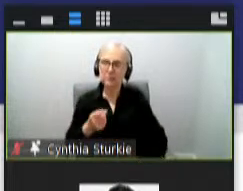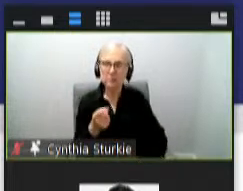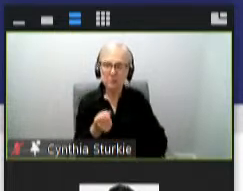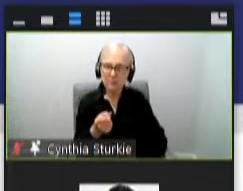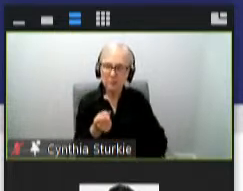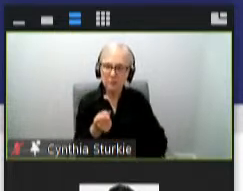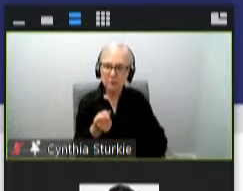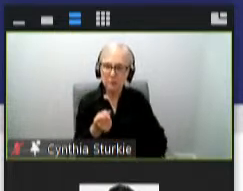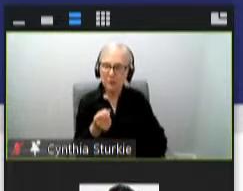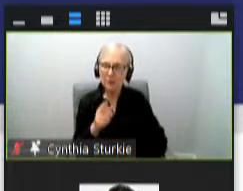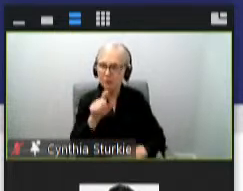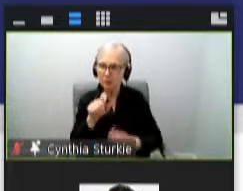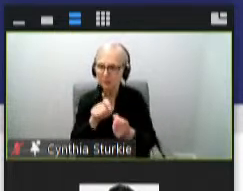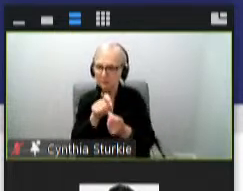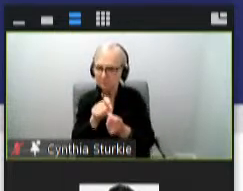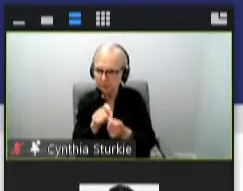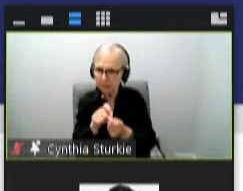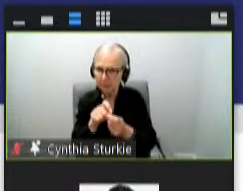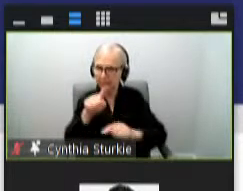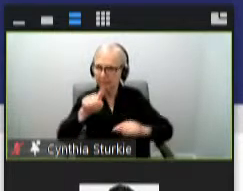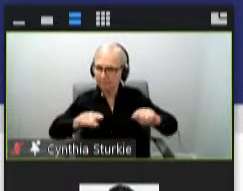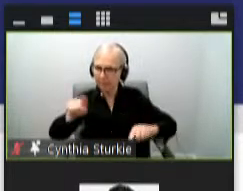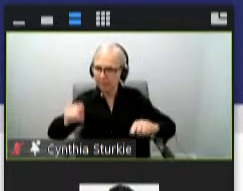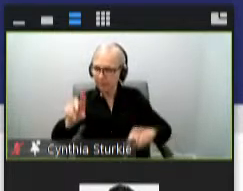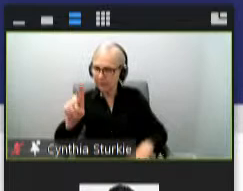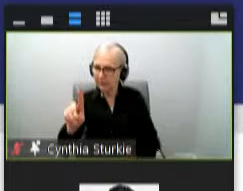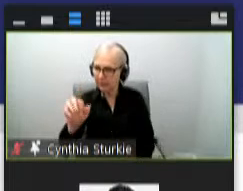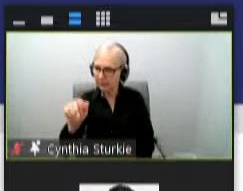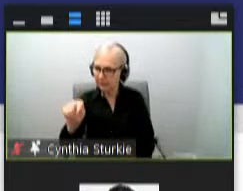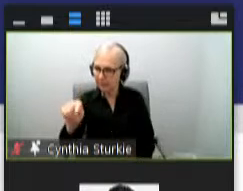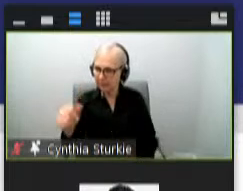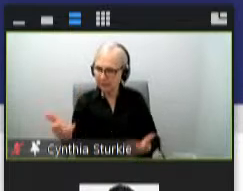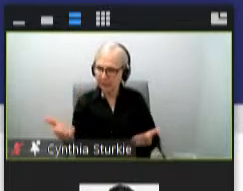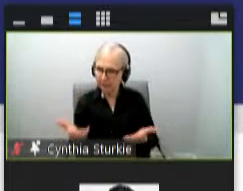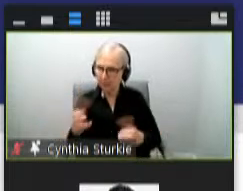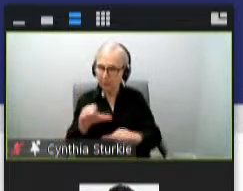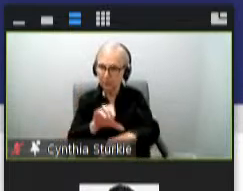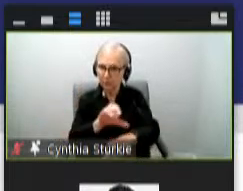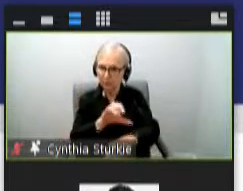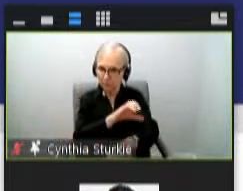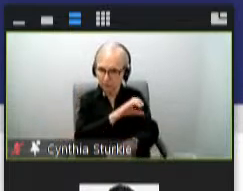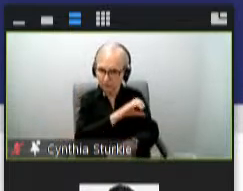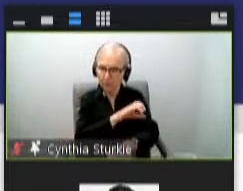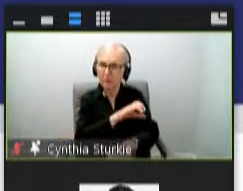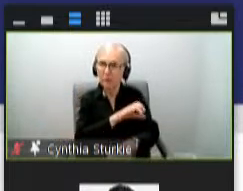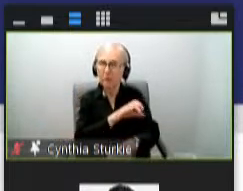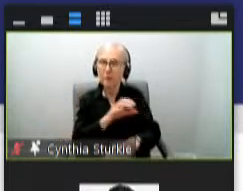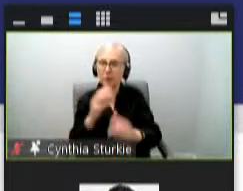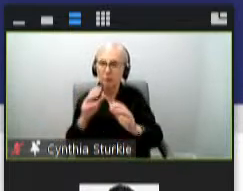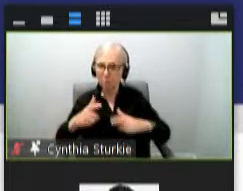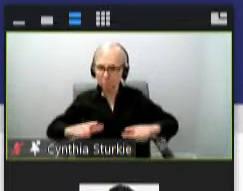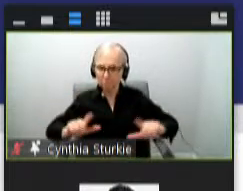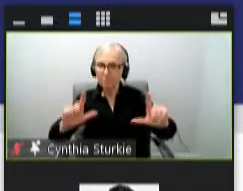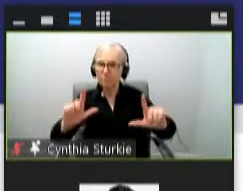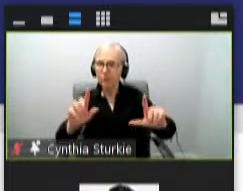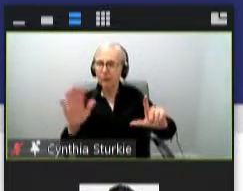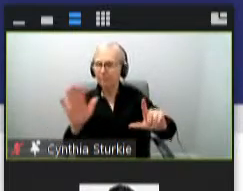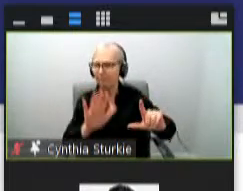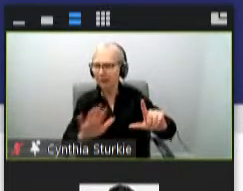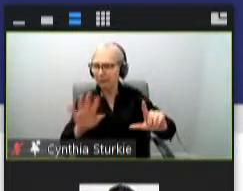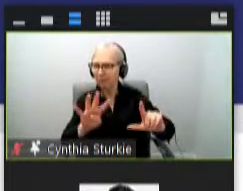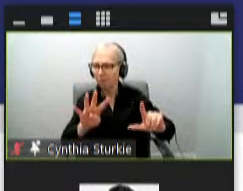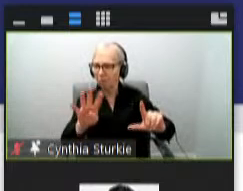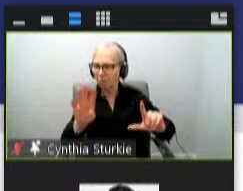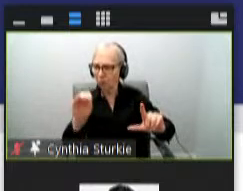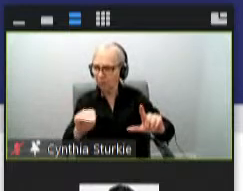So looking specifically at our variant data here in Colorado, this is a figure that is up on our website. As I indicated, about 40% of what's